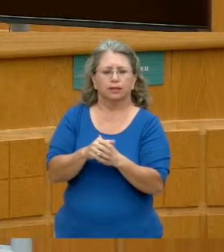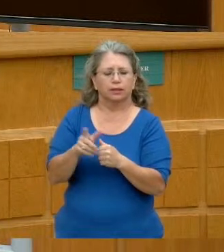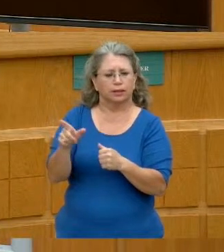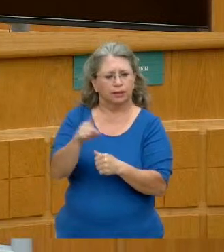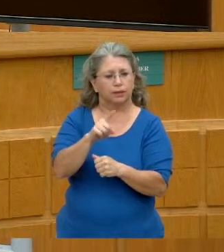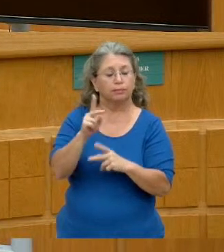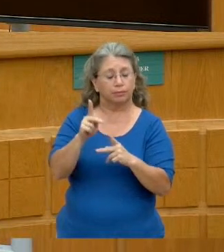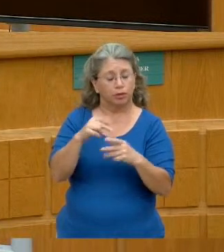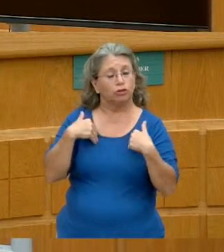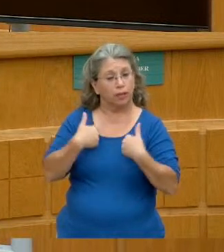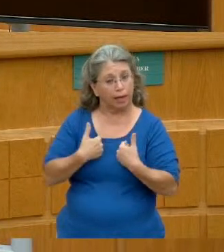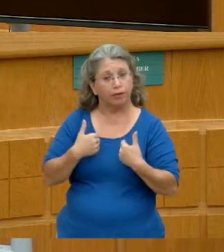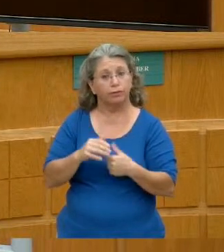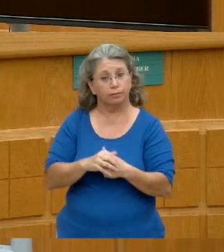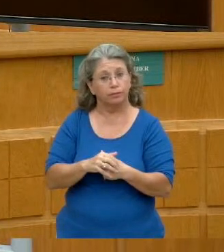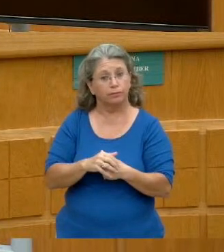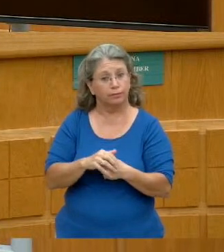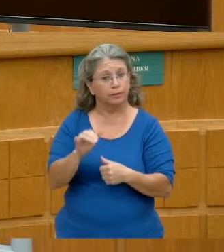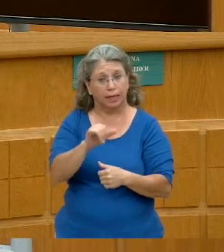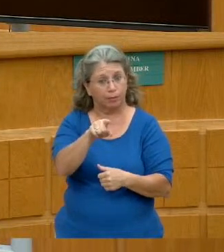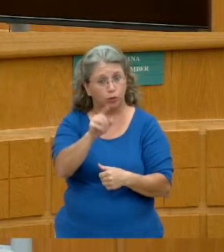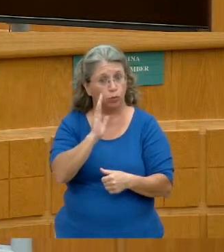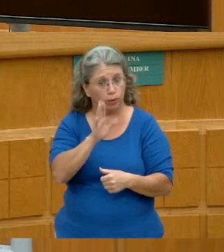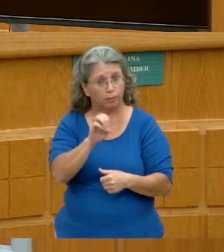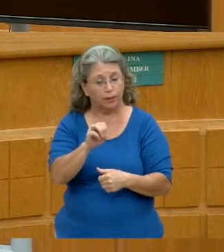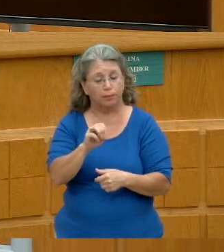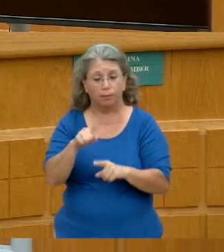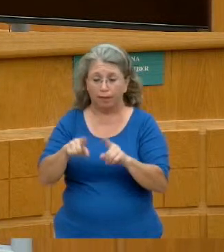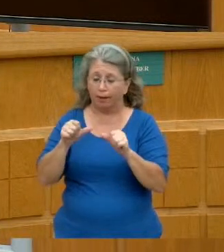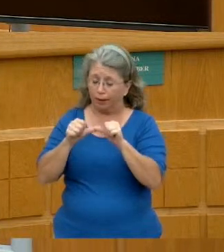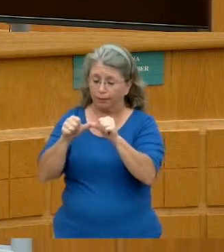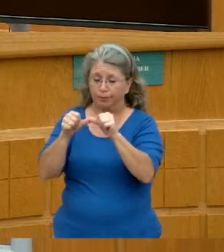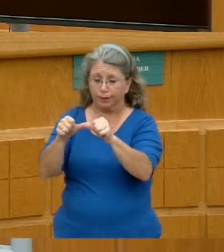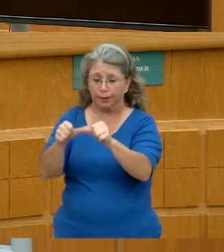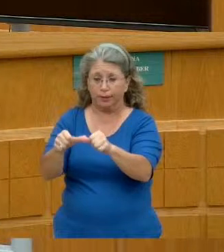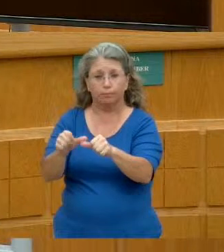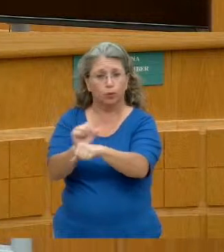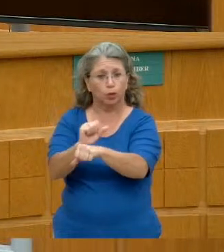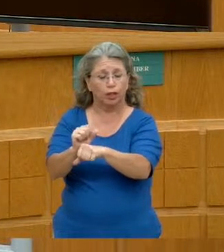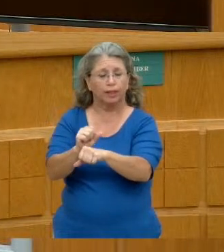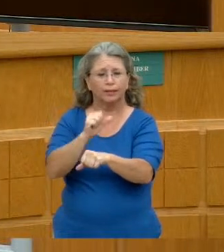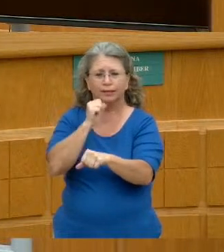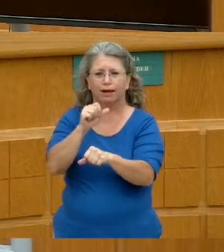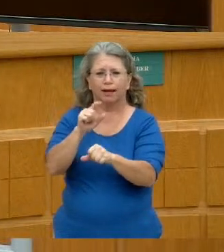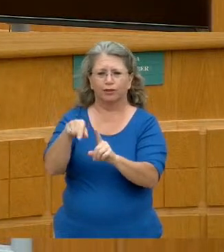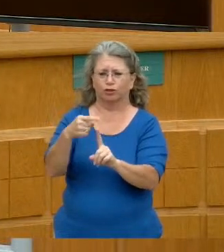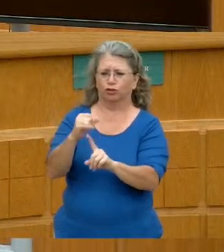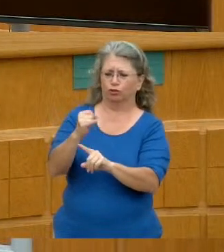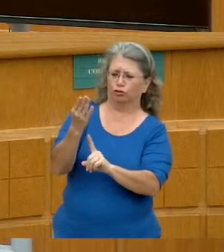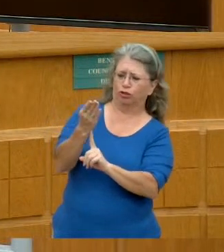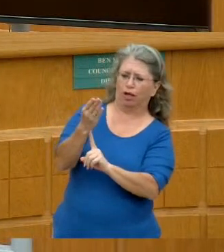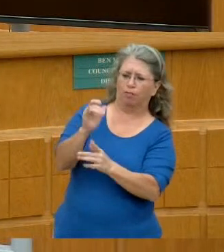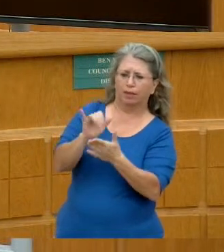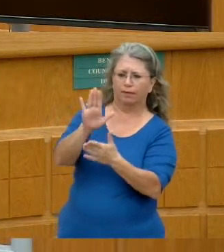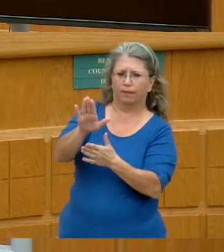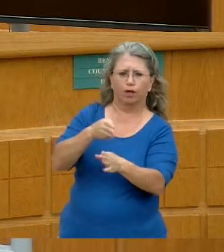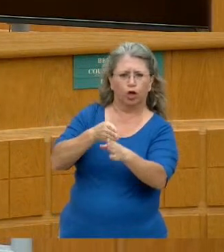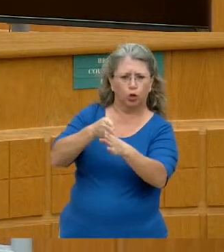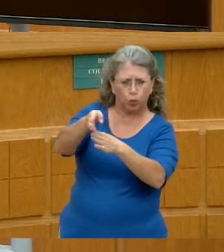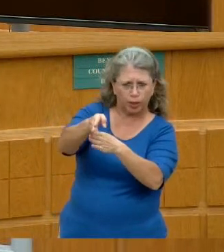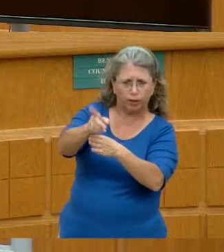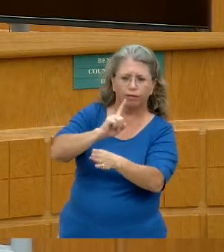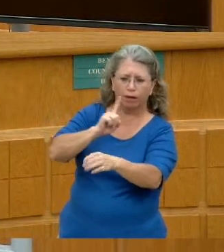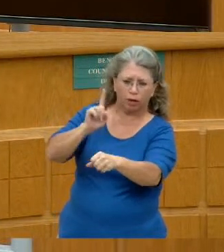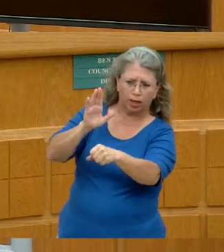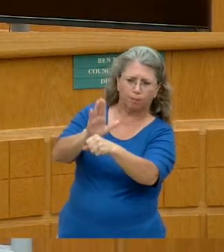people are tired just like anybody else would be, but they keep going, because it's not just a job, it's a vocation for them, and they're committed to doing what